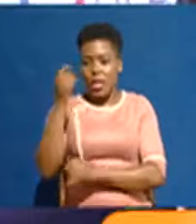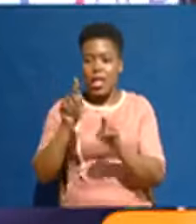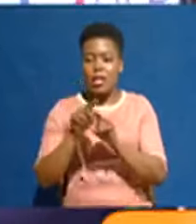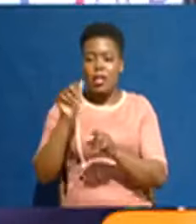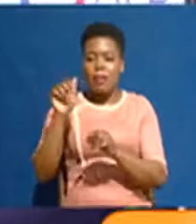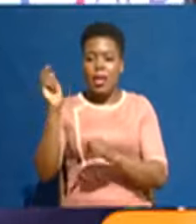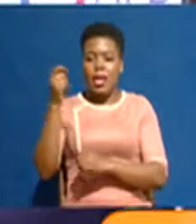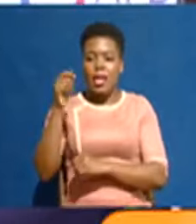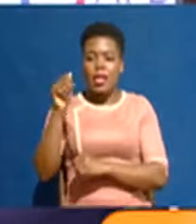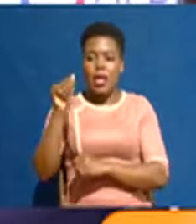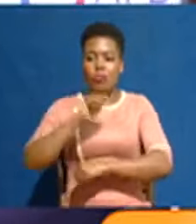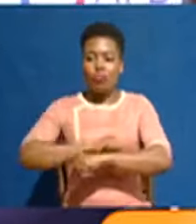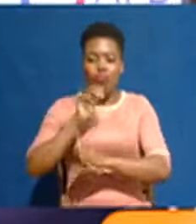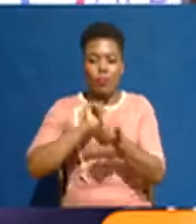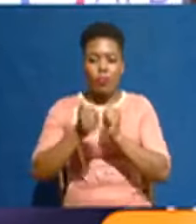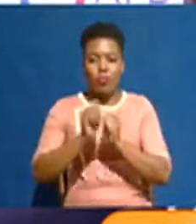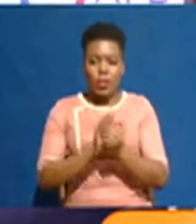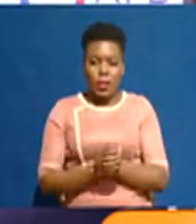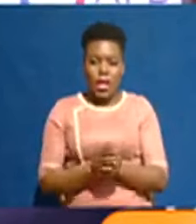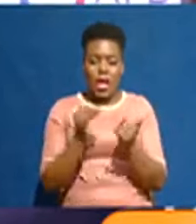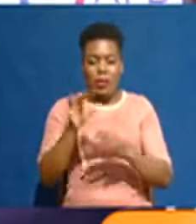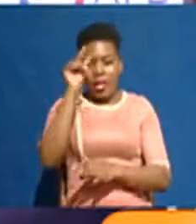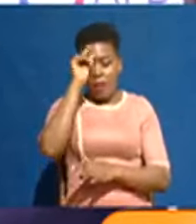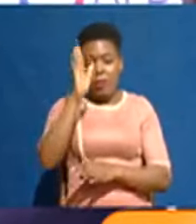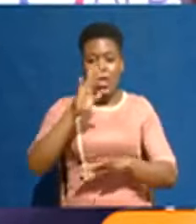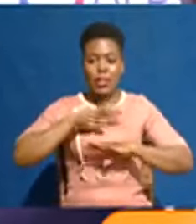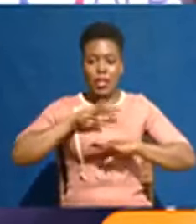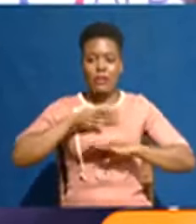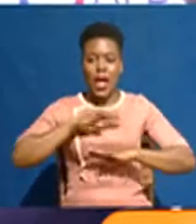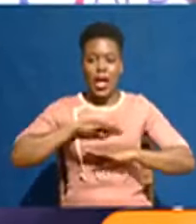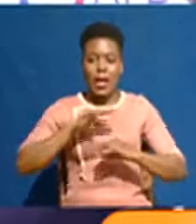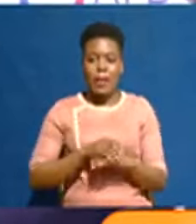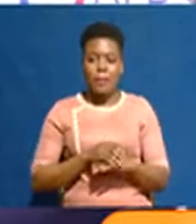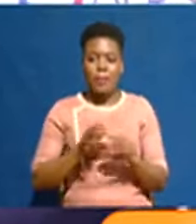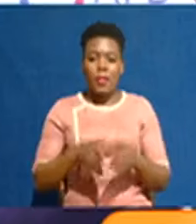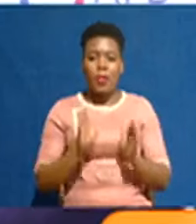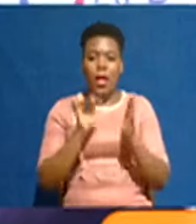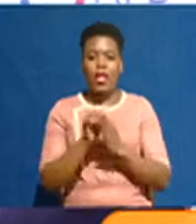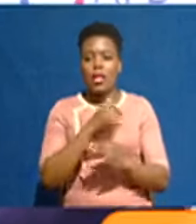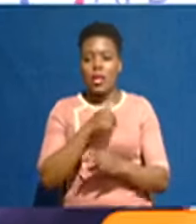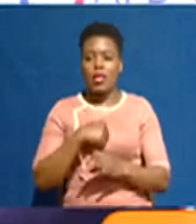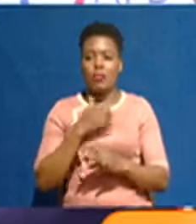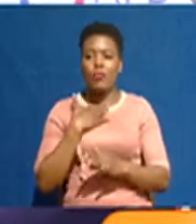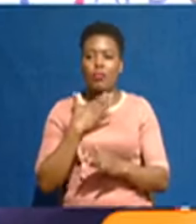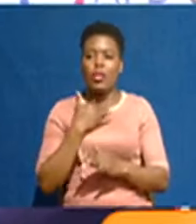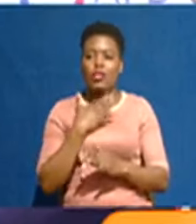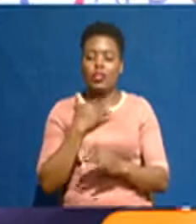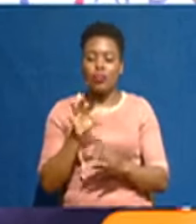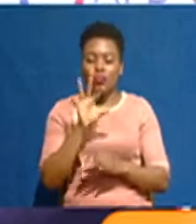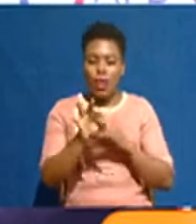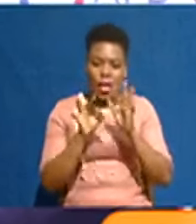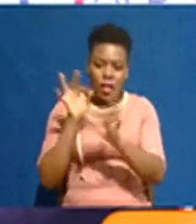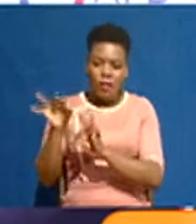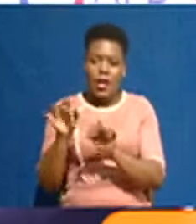As a government, going to satisfy the pathway that we've always wanted to nurture, identify